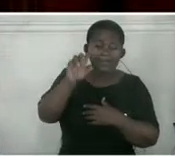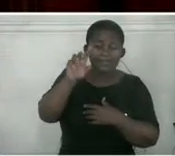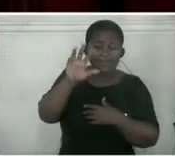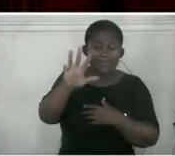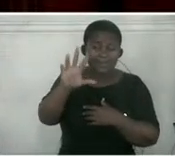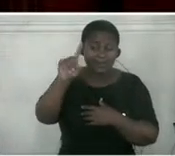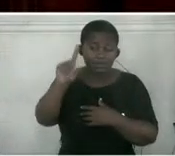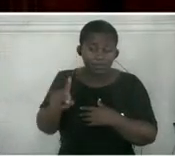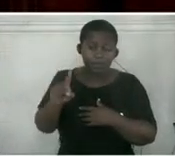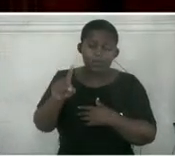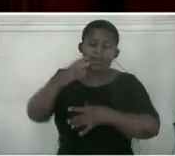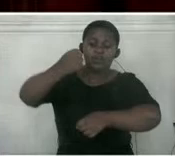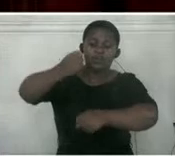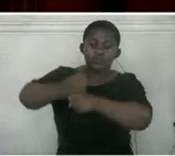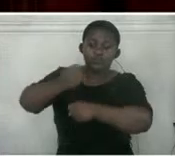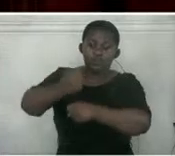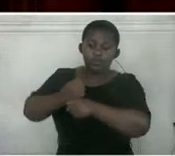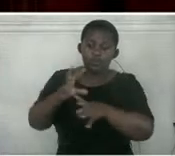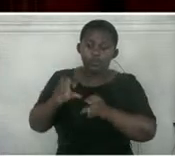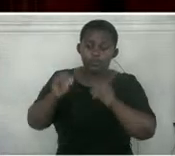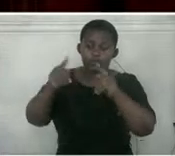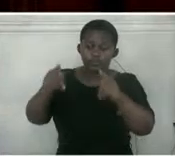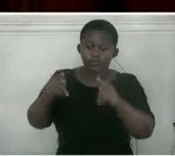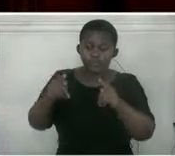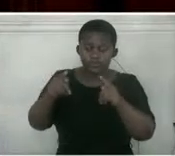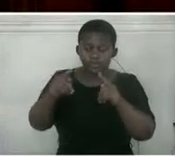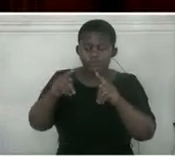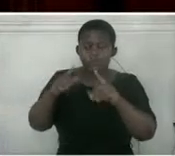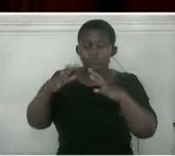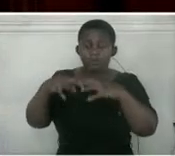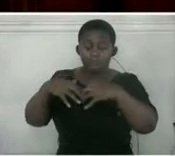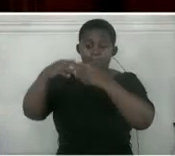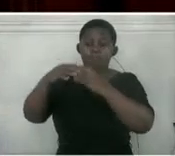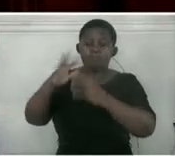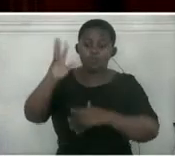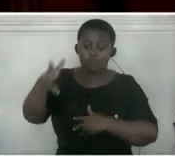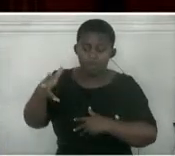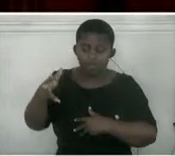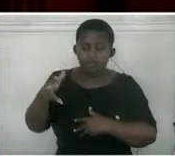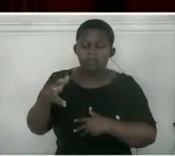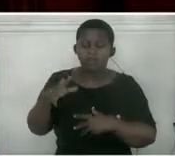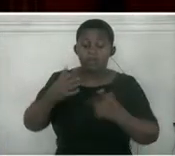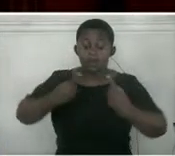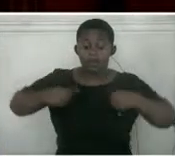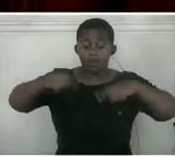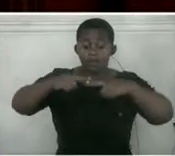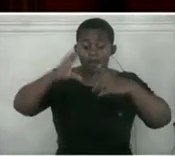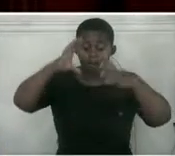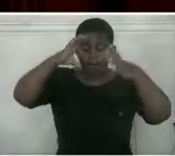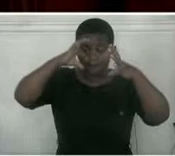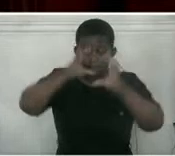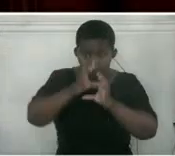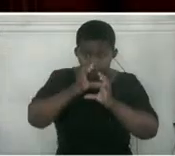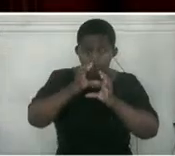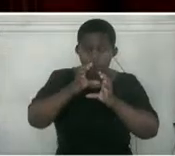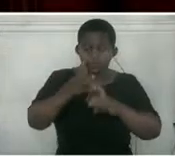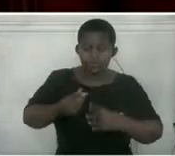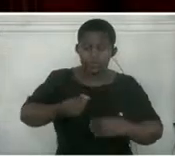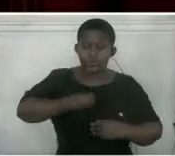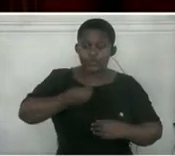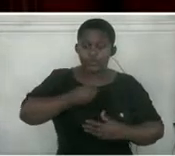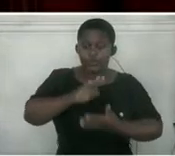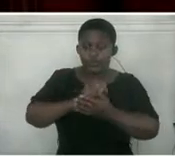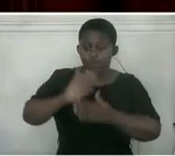191 job opportunities to be created. Our focus also will be youth and women in